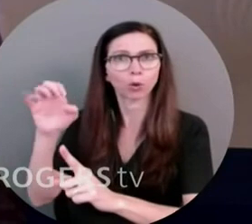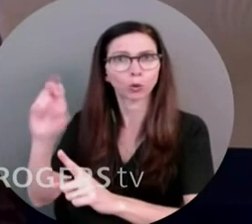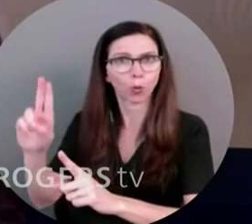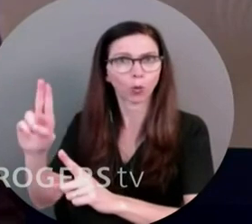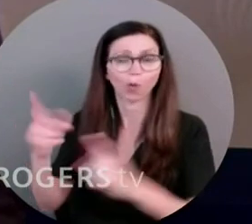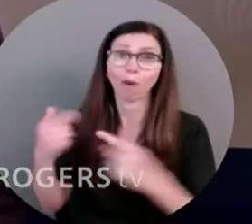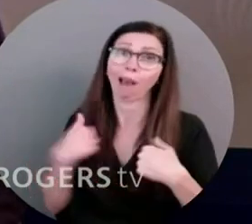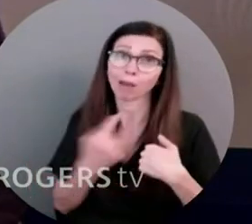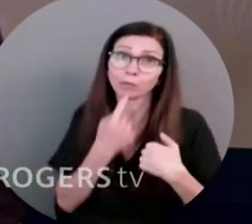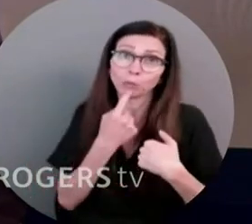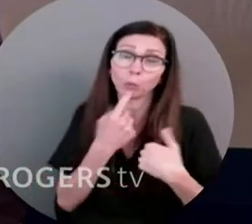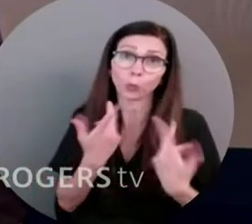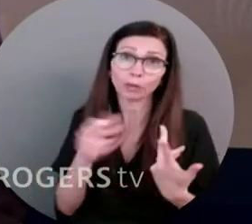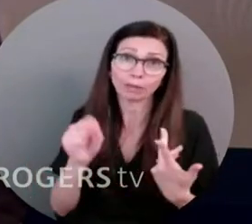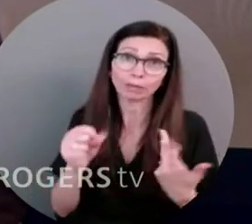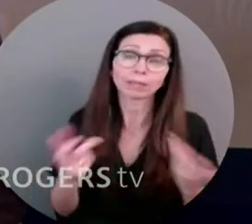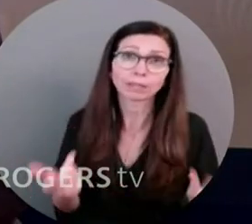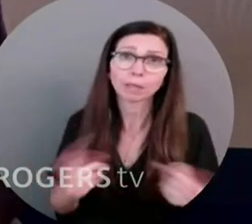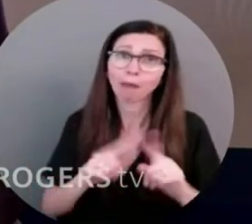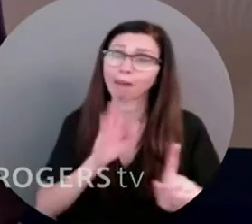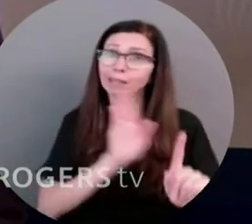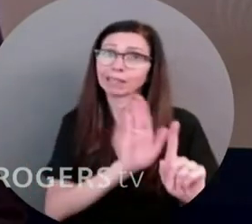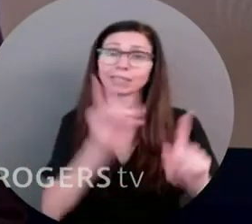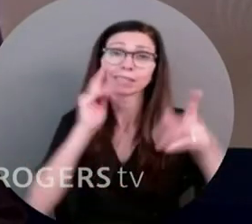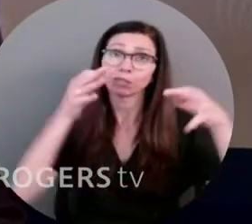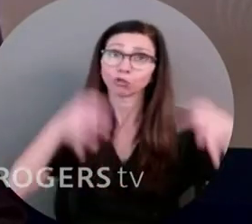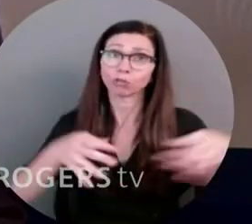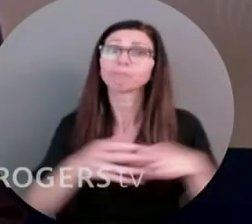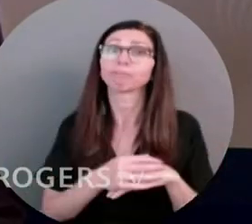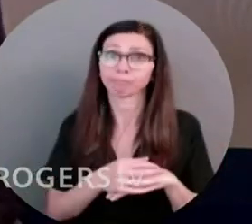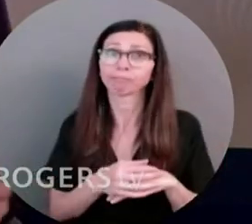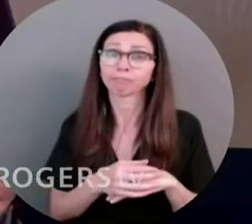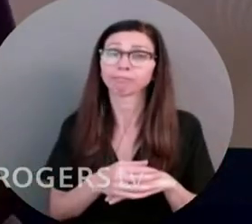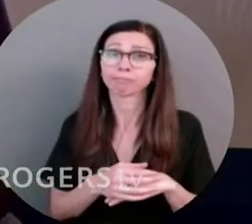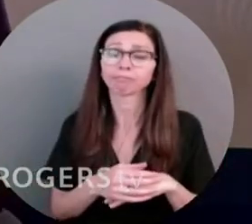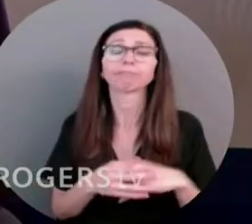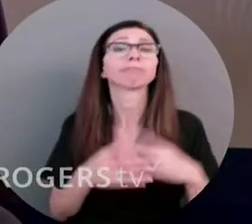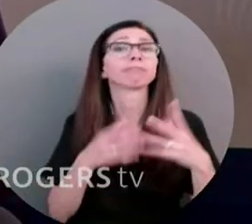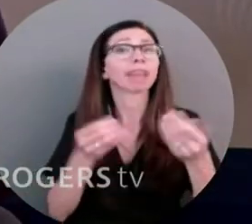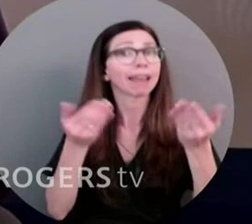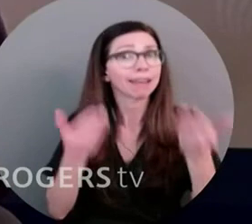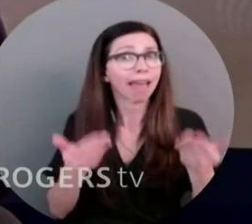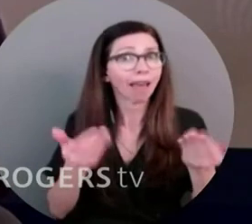that position, but it's his choice. And now Mr. Marlowe